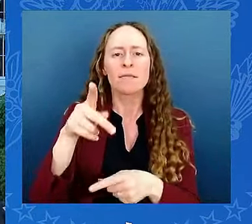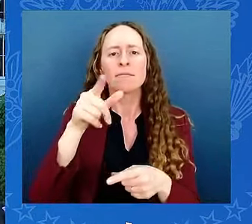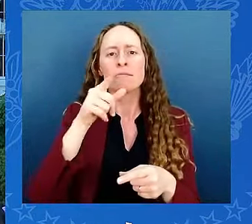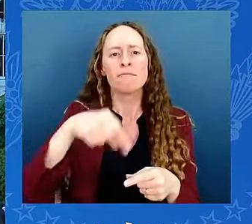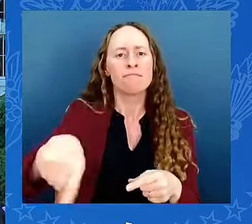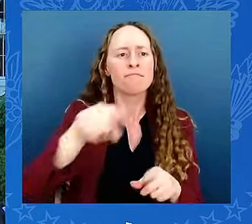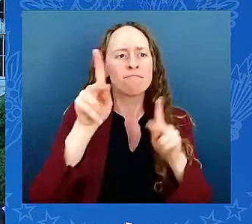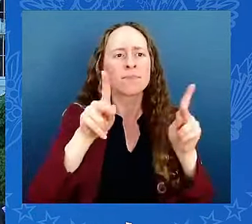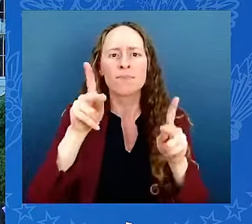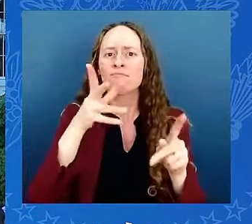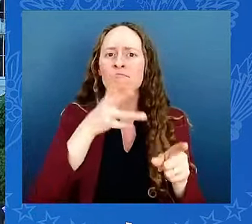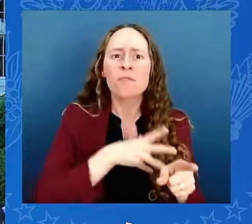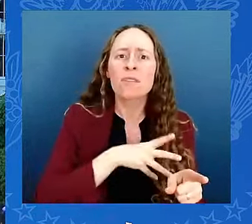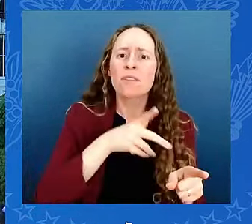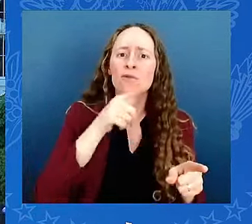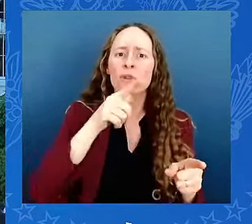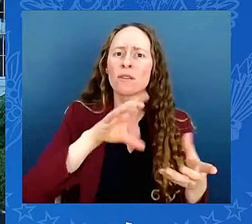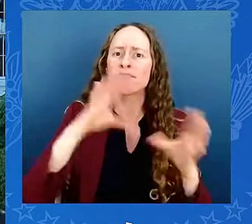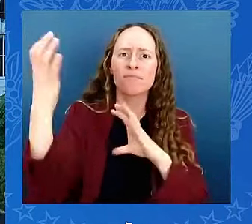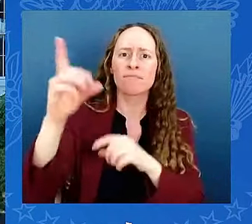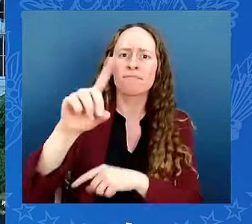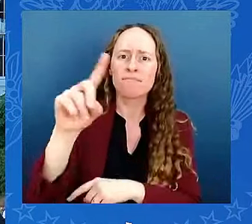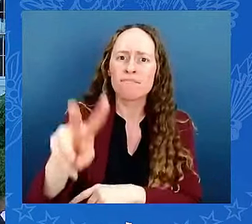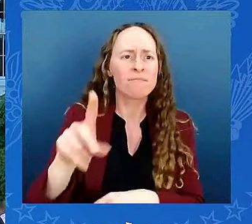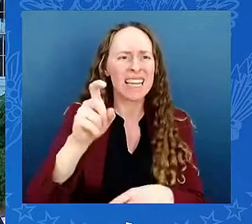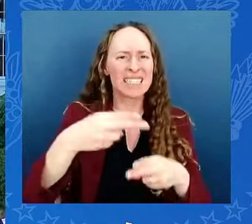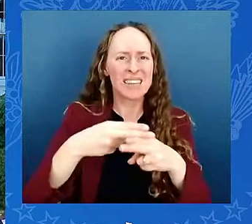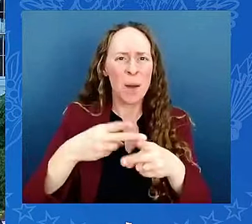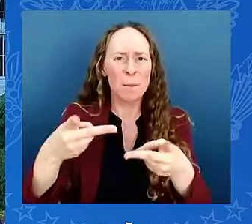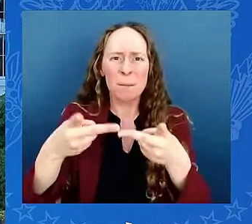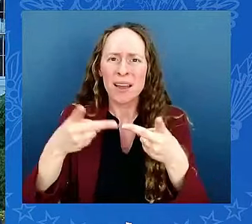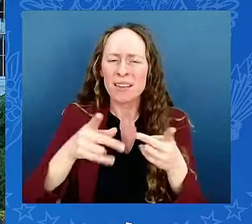coming out of prison. She was going to be here today, but she's ill.